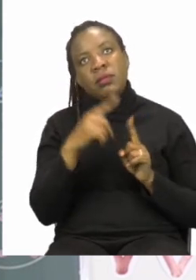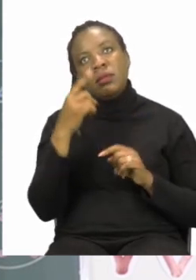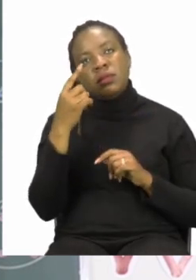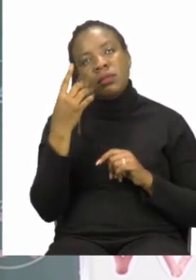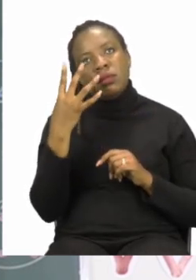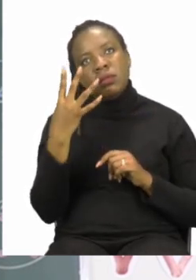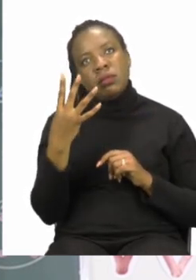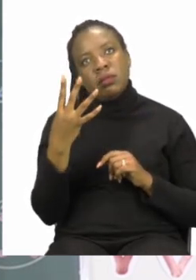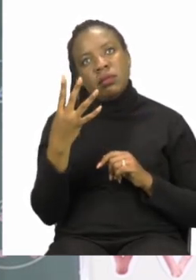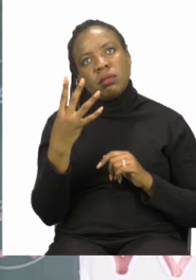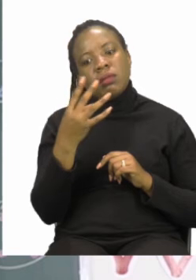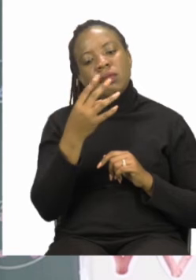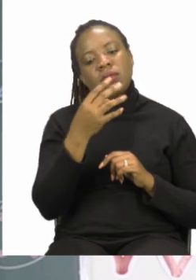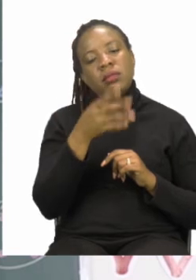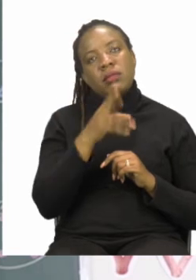us